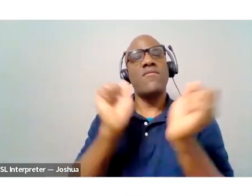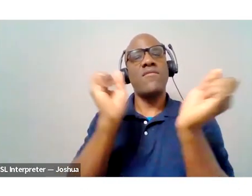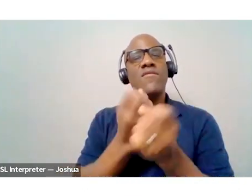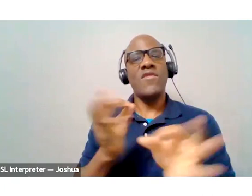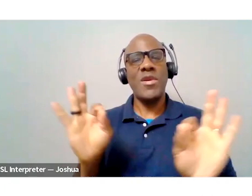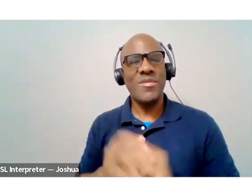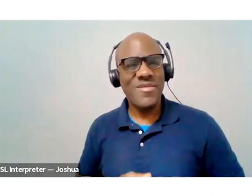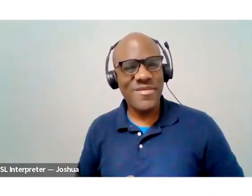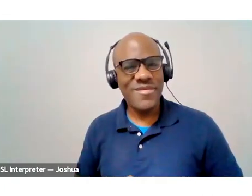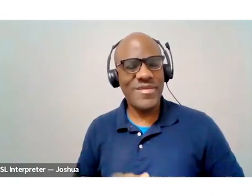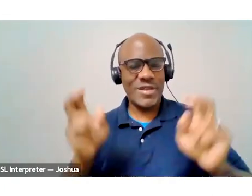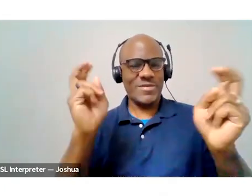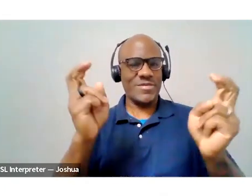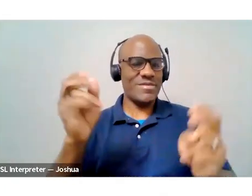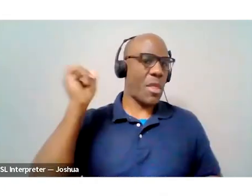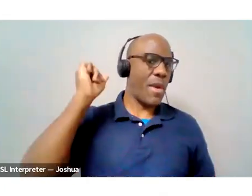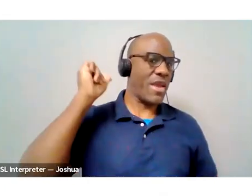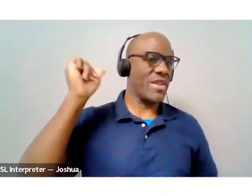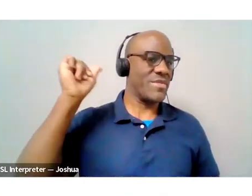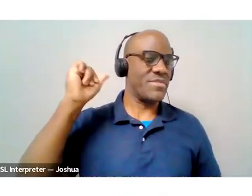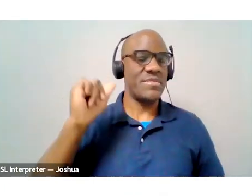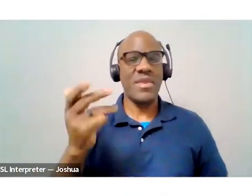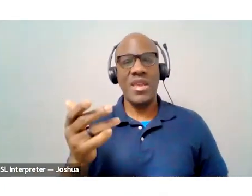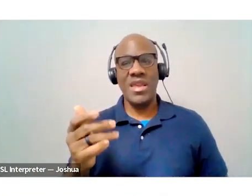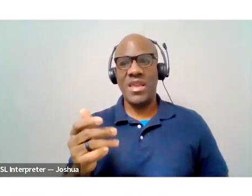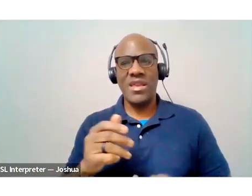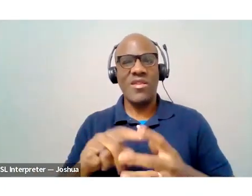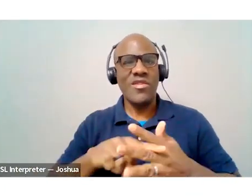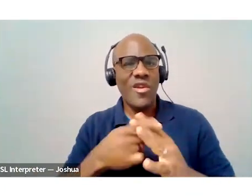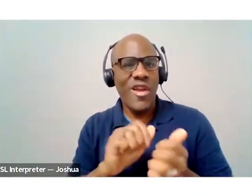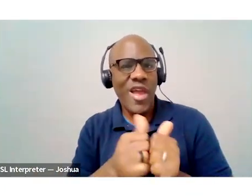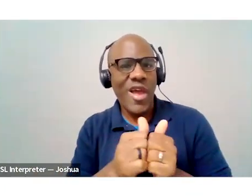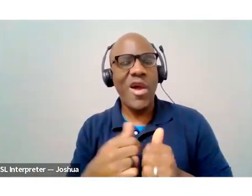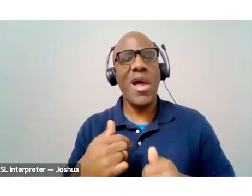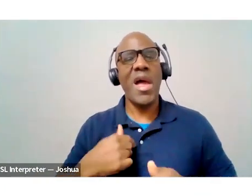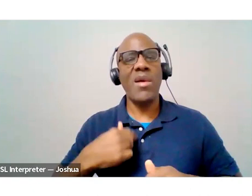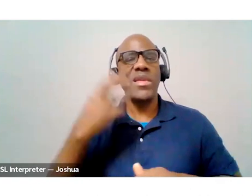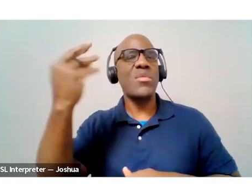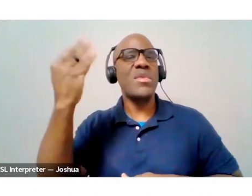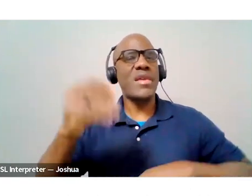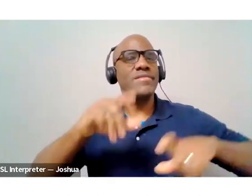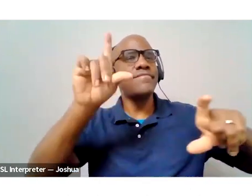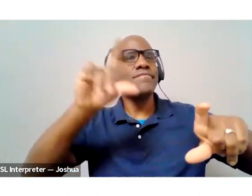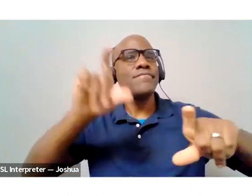the vision around this is I took pictures of sunsets from Southern California that